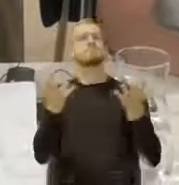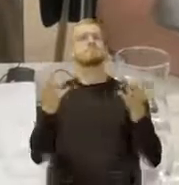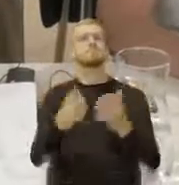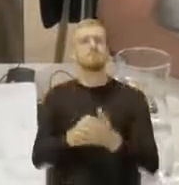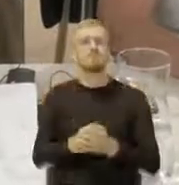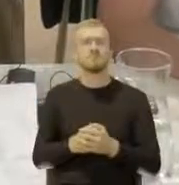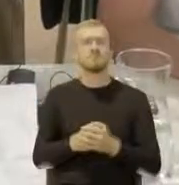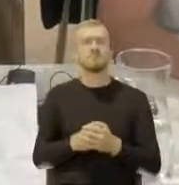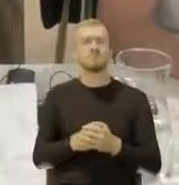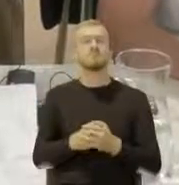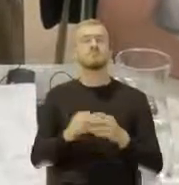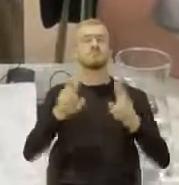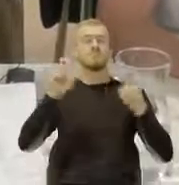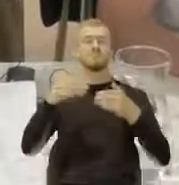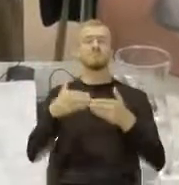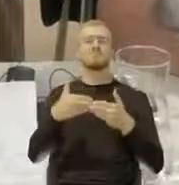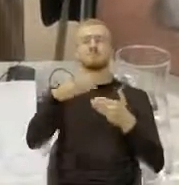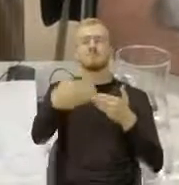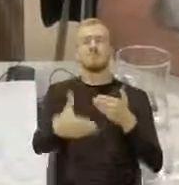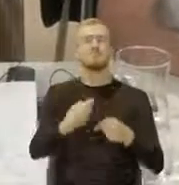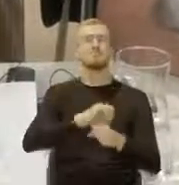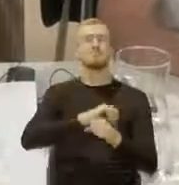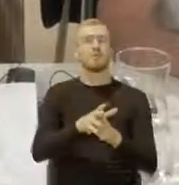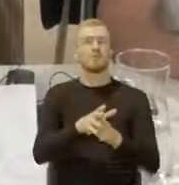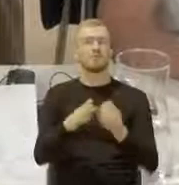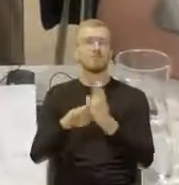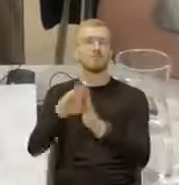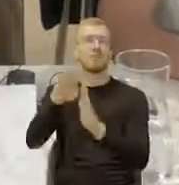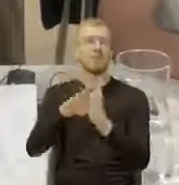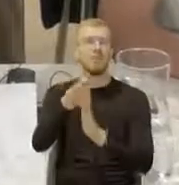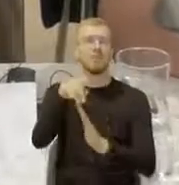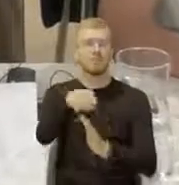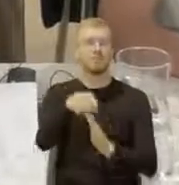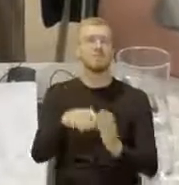provision for working people. In Italy,